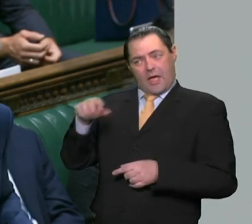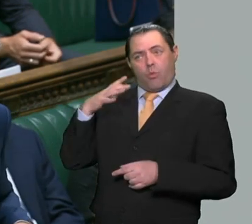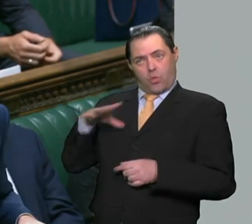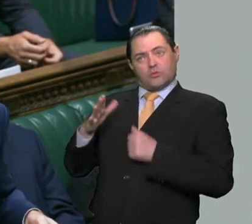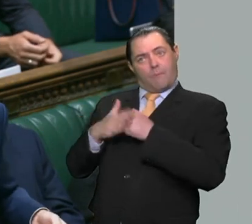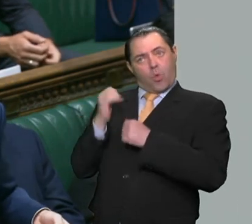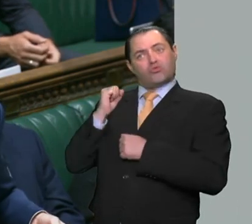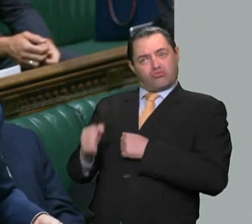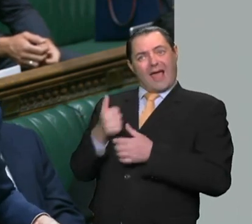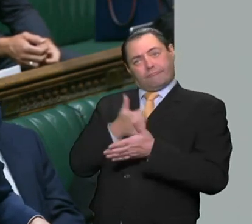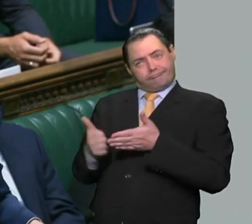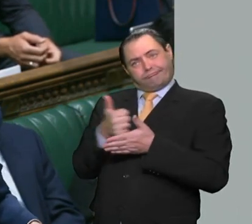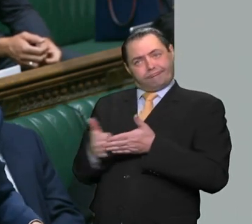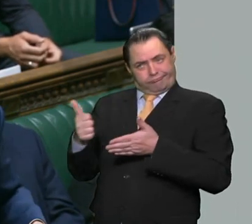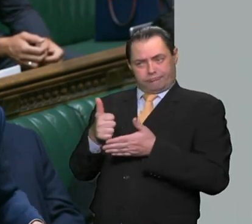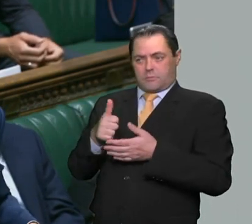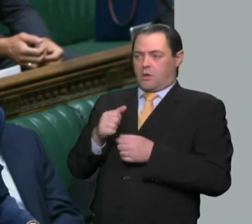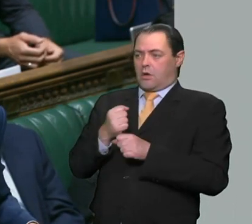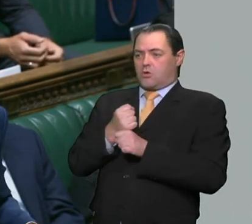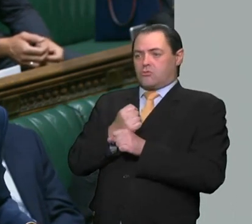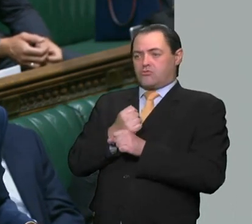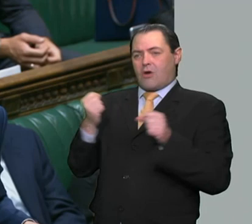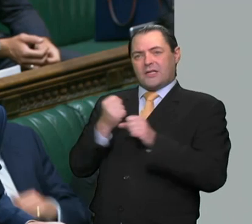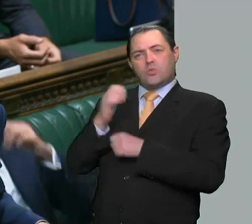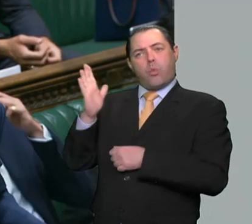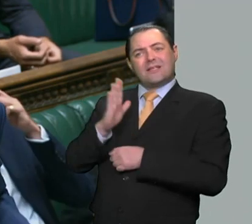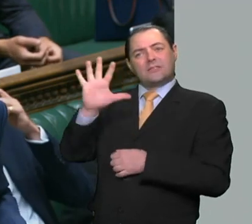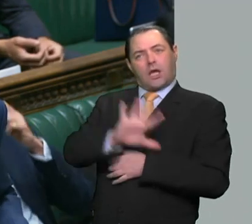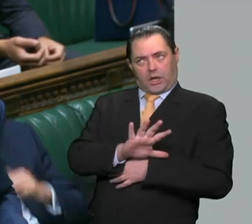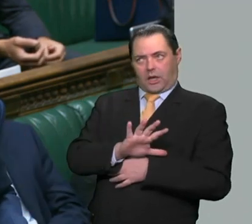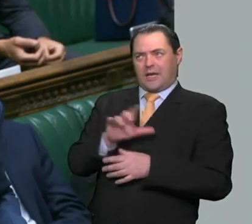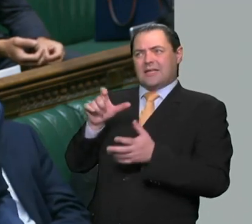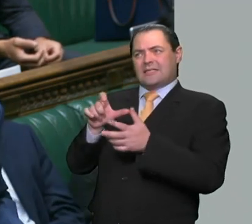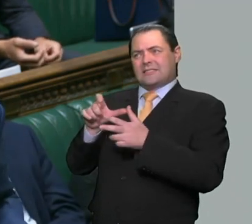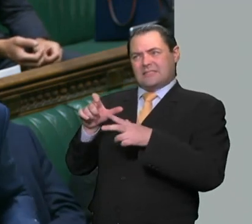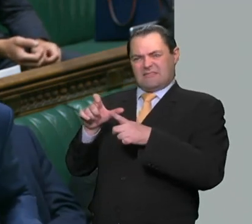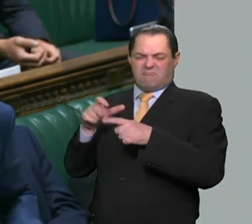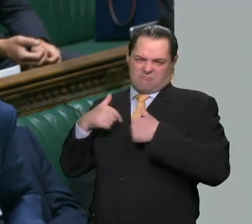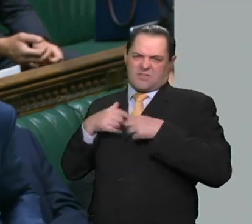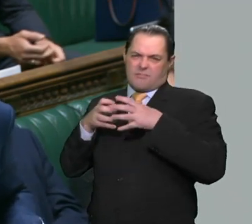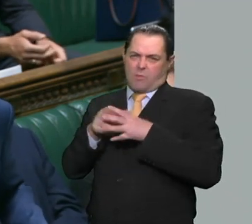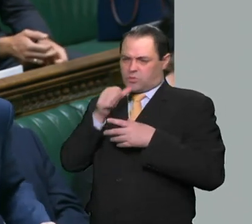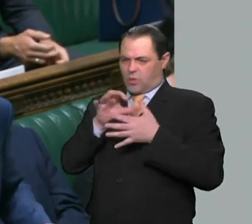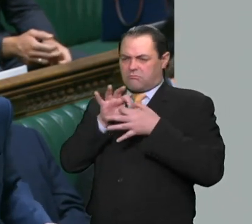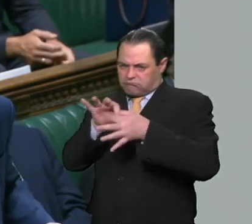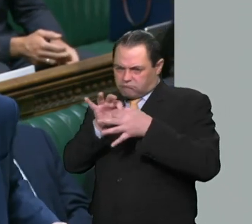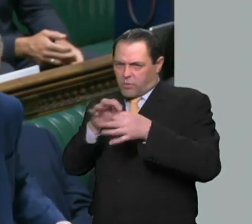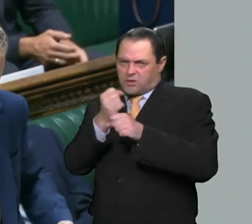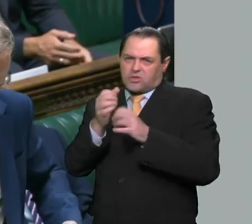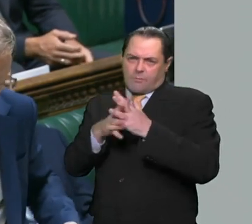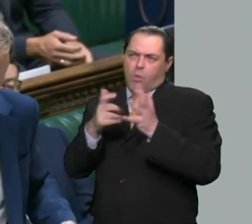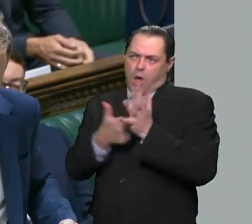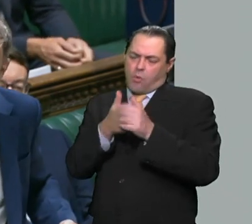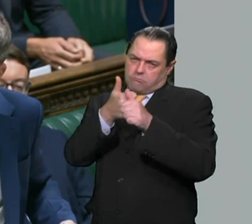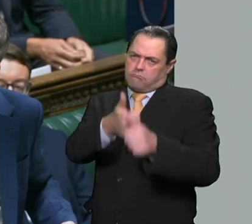the train service frequency on the Great Western Rail route. DfT will, of course, continue to work with GWR, and I continue to support him in